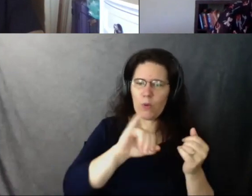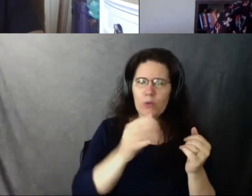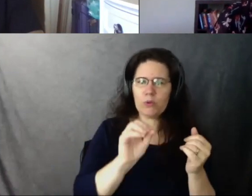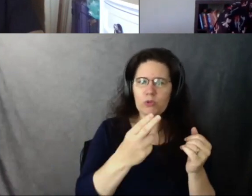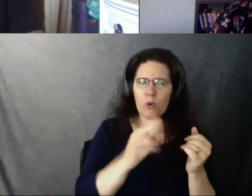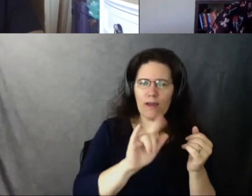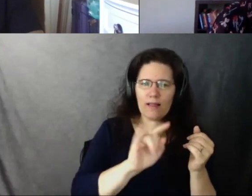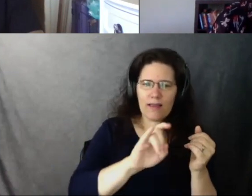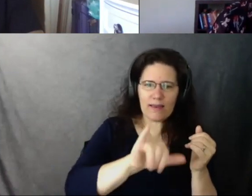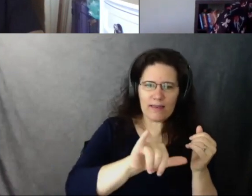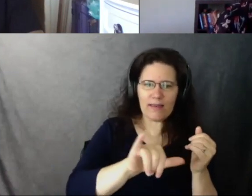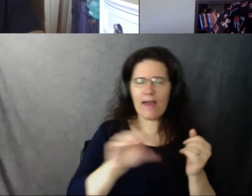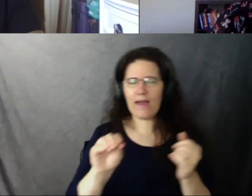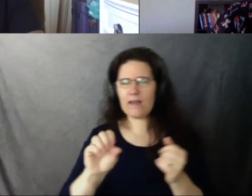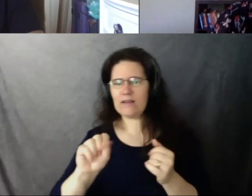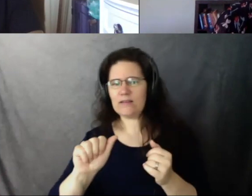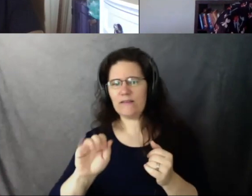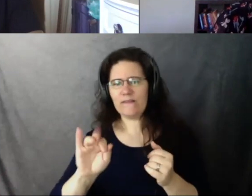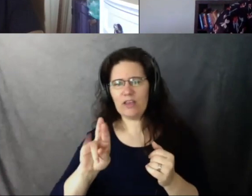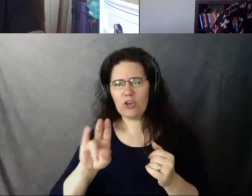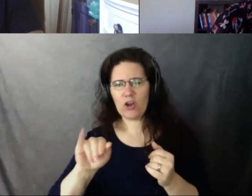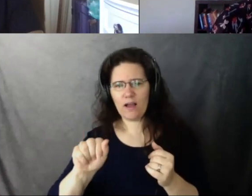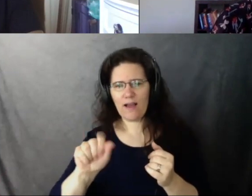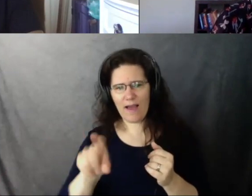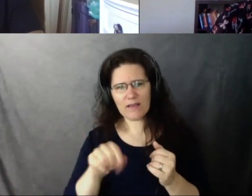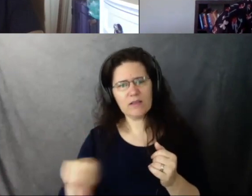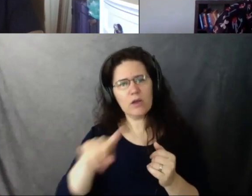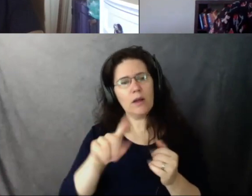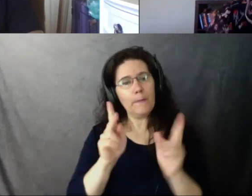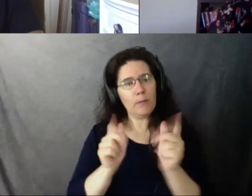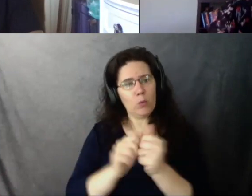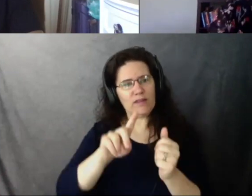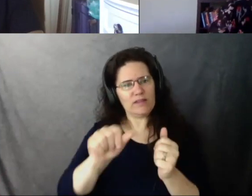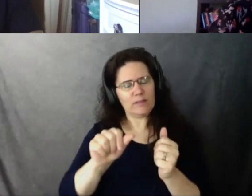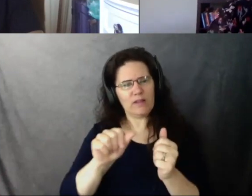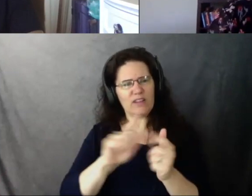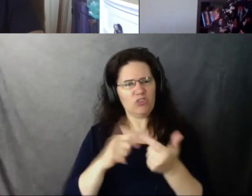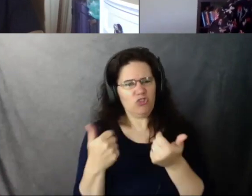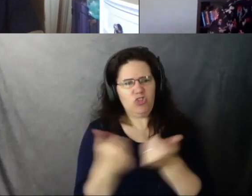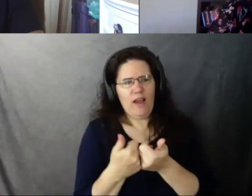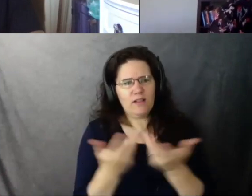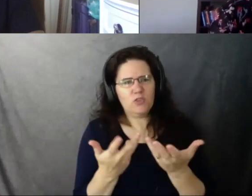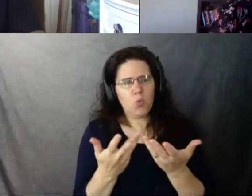challenges are people with disabilities facing right now during the COVID-19 pandemic?